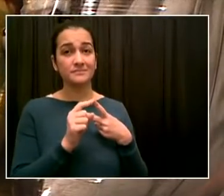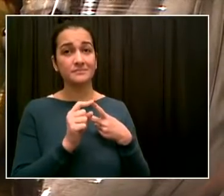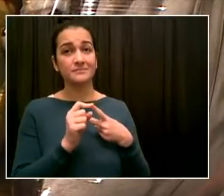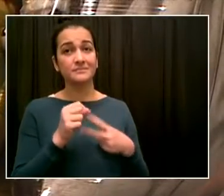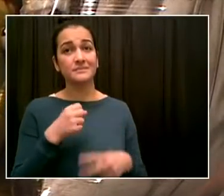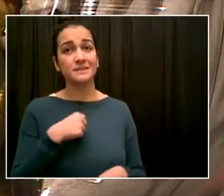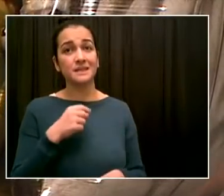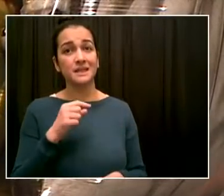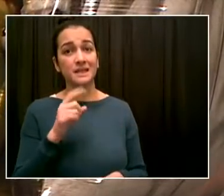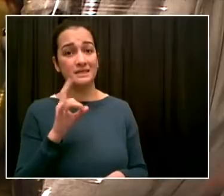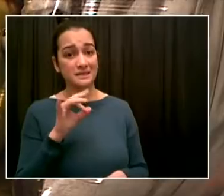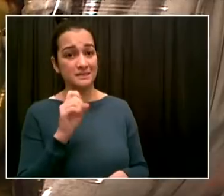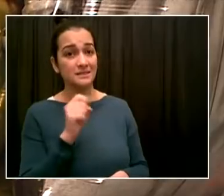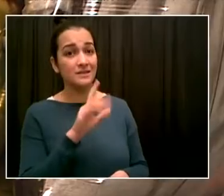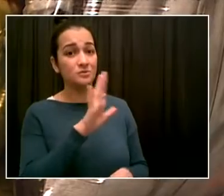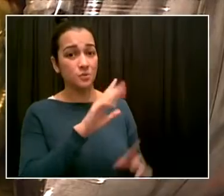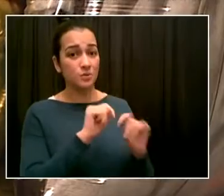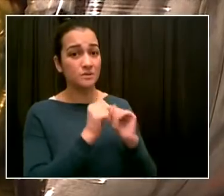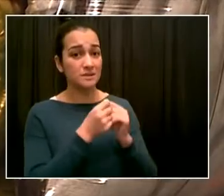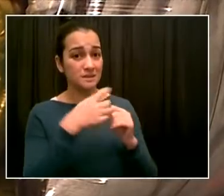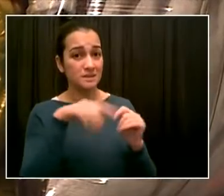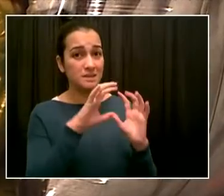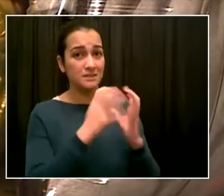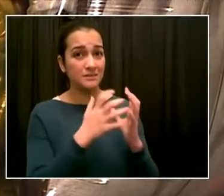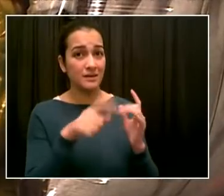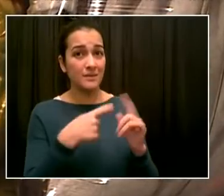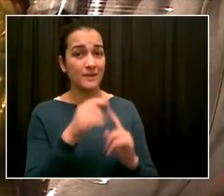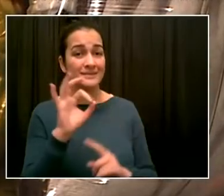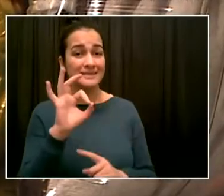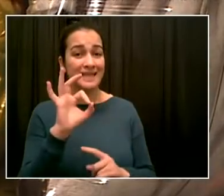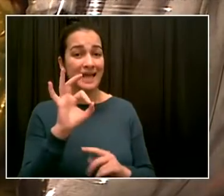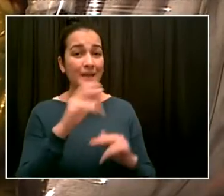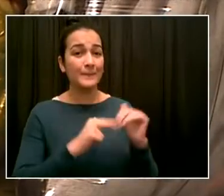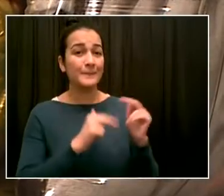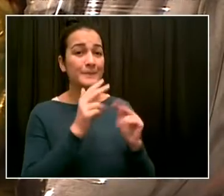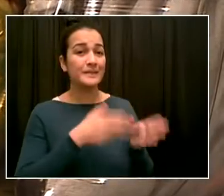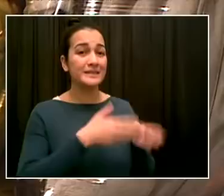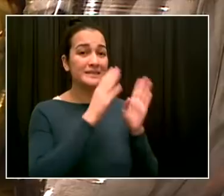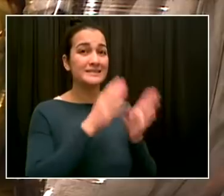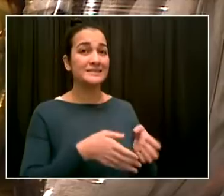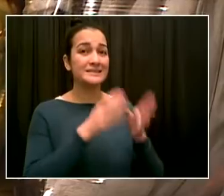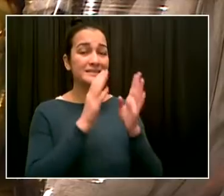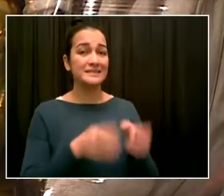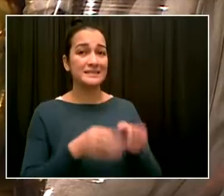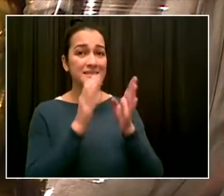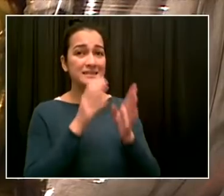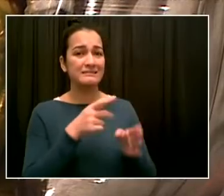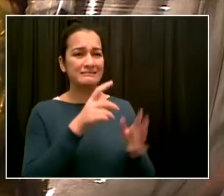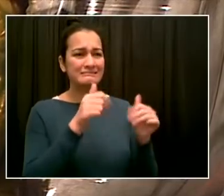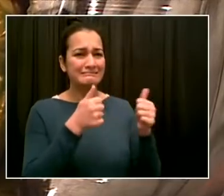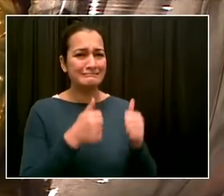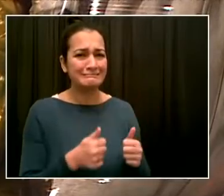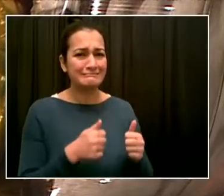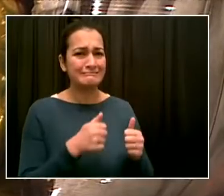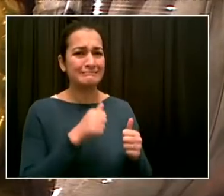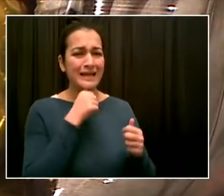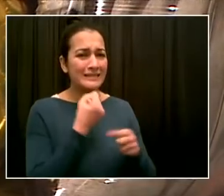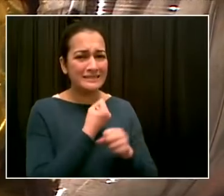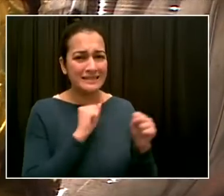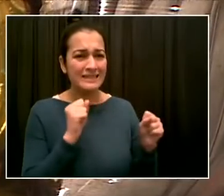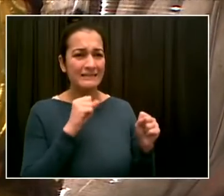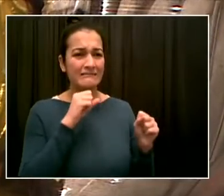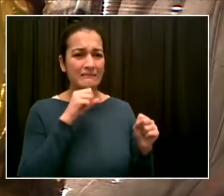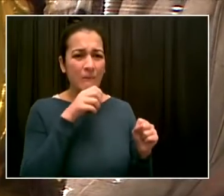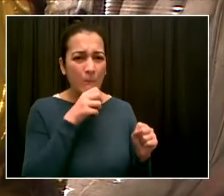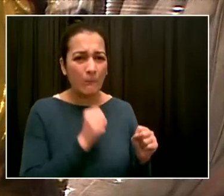Market Historic District. Yeah, and I'll tell you, I'll make sure the team, Danielle will follow up with you